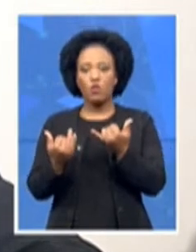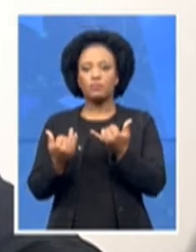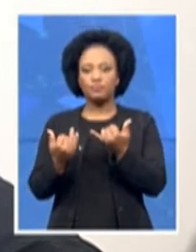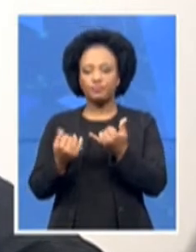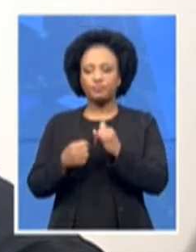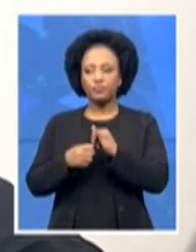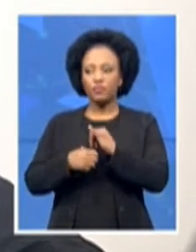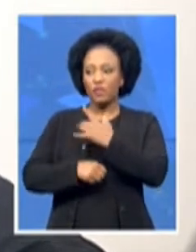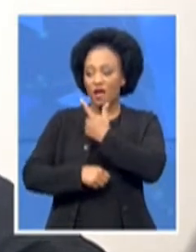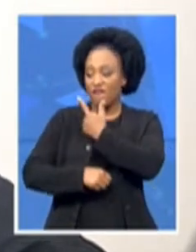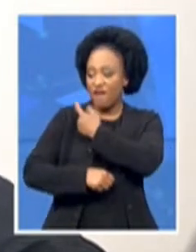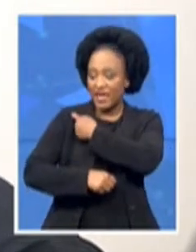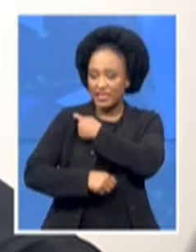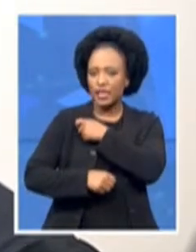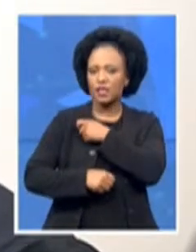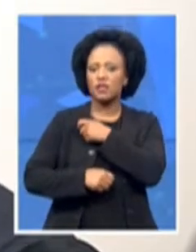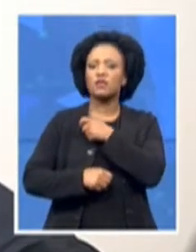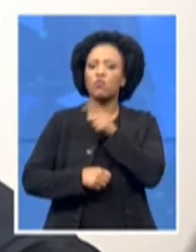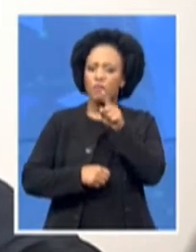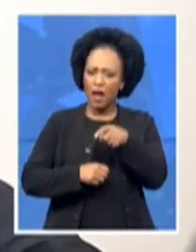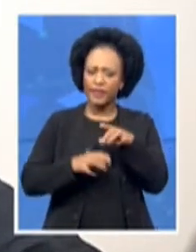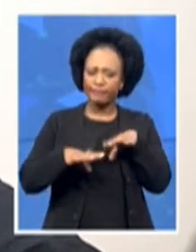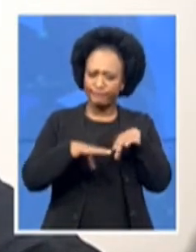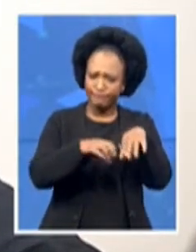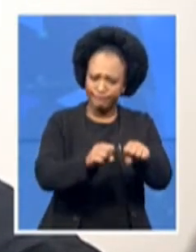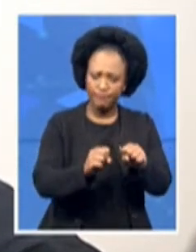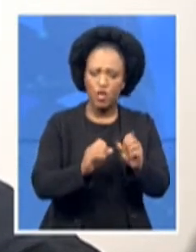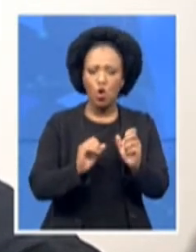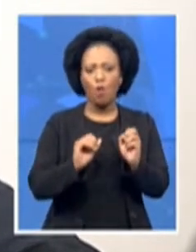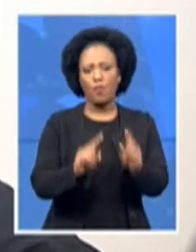up with very good improvement in the